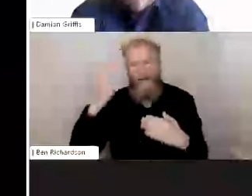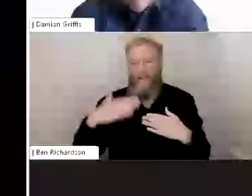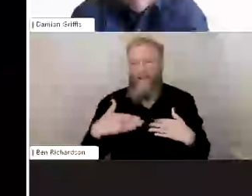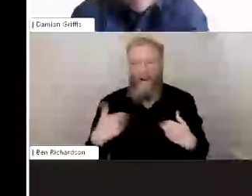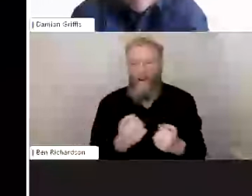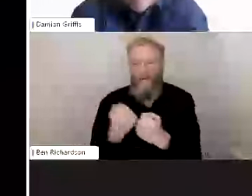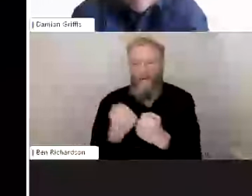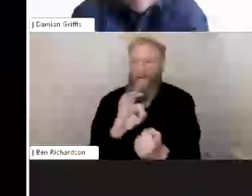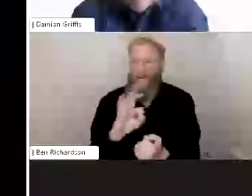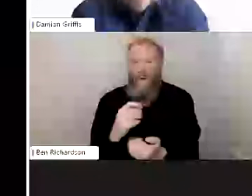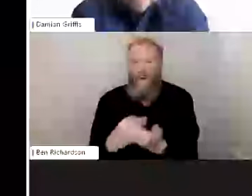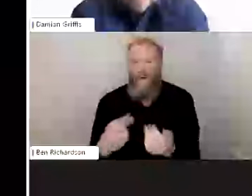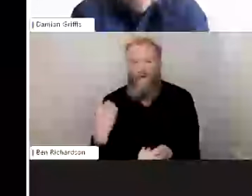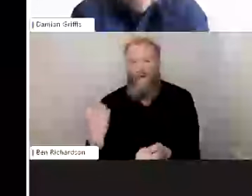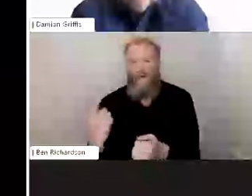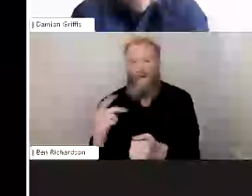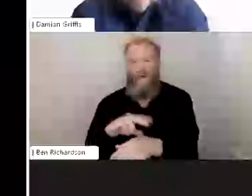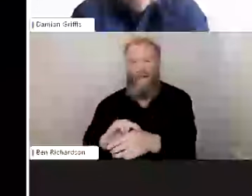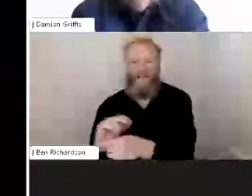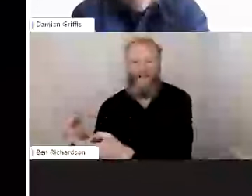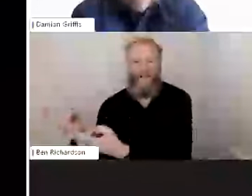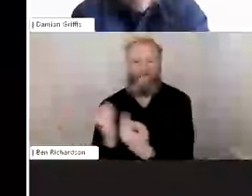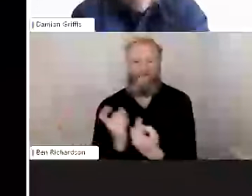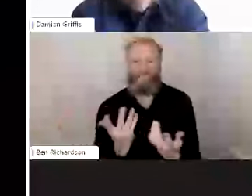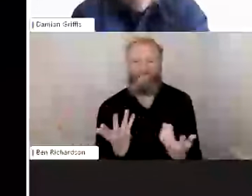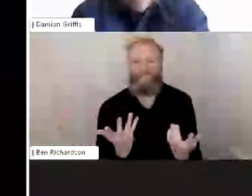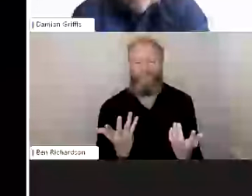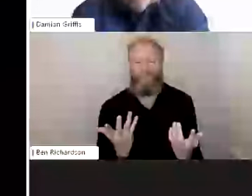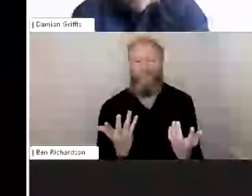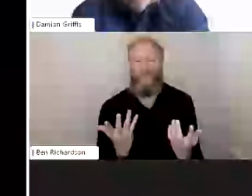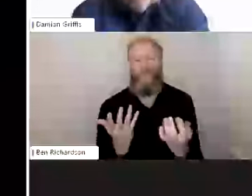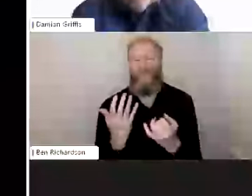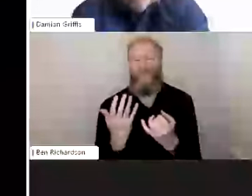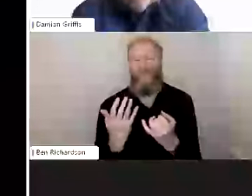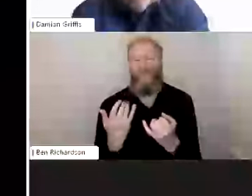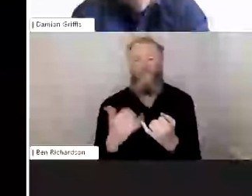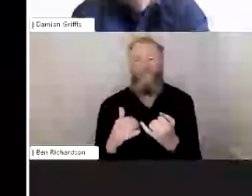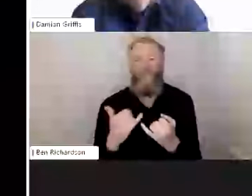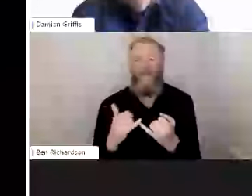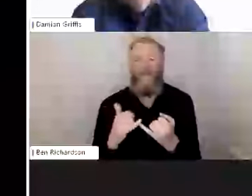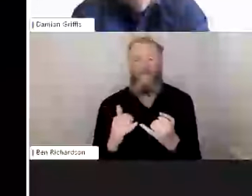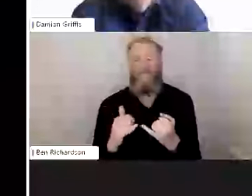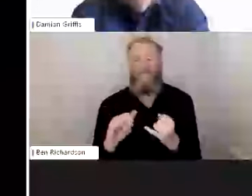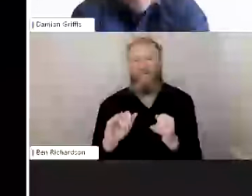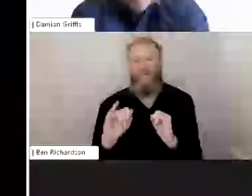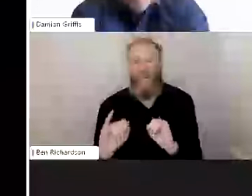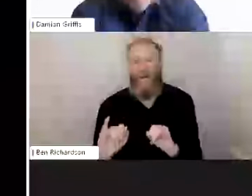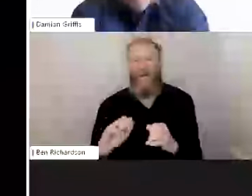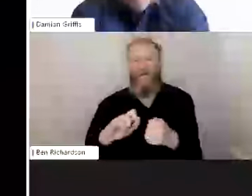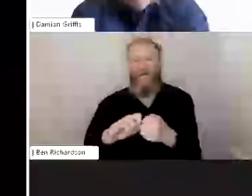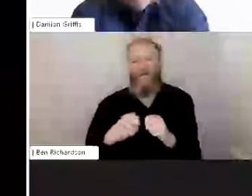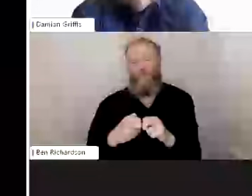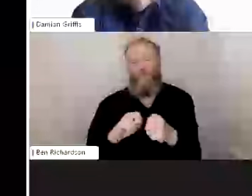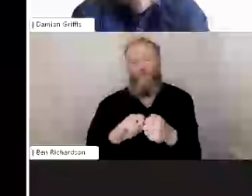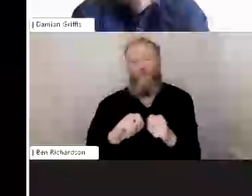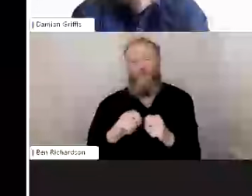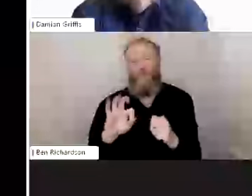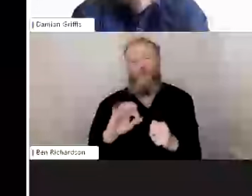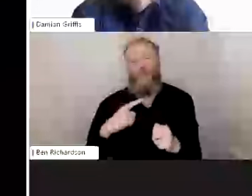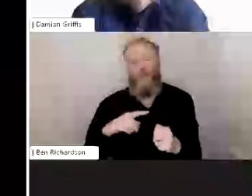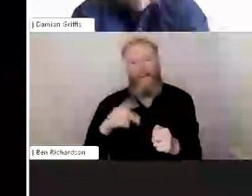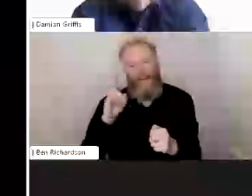shop. Mm. So we have this really perverse kind of problem. Again, a lack of resources, a